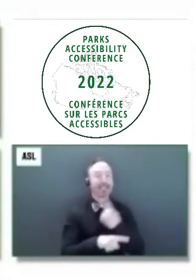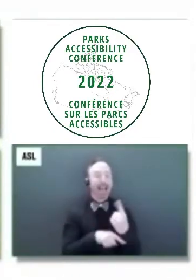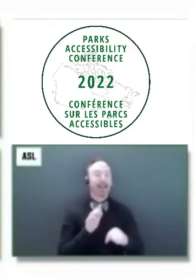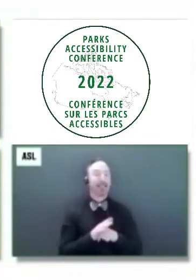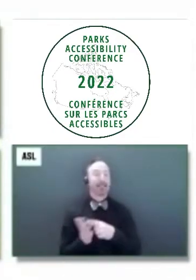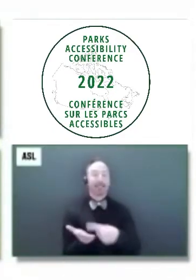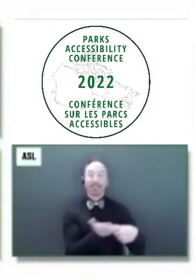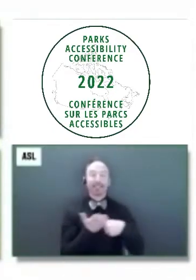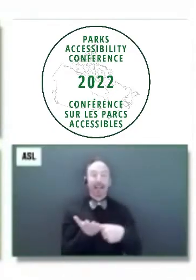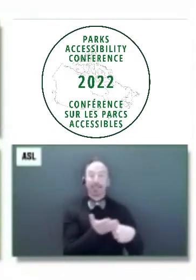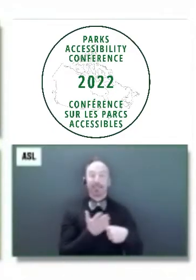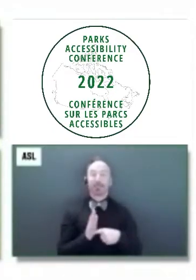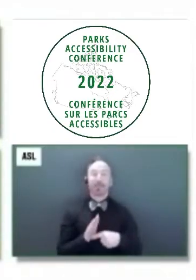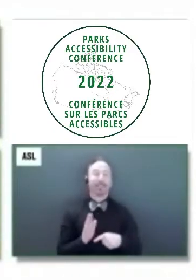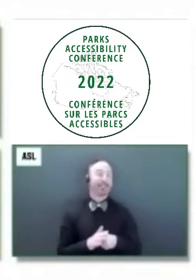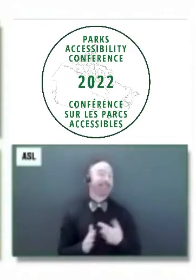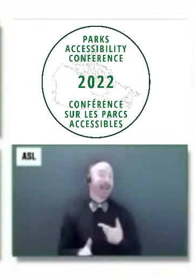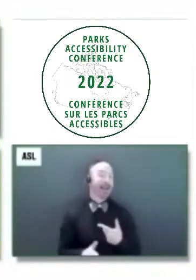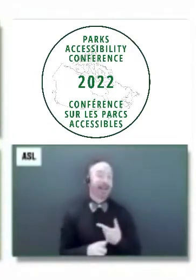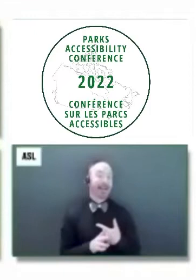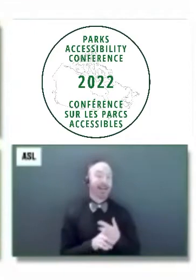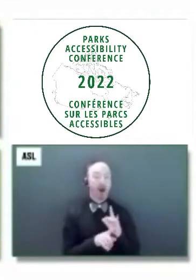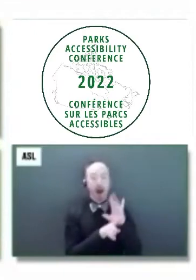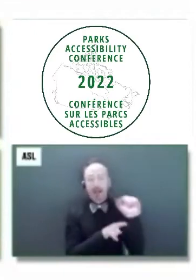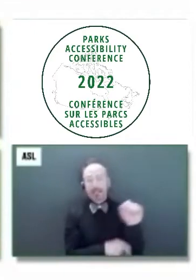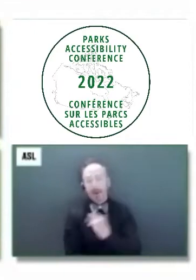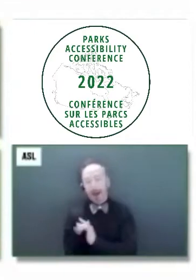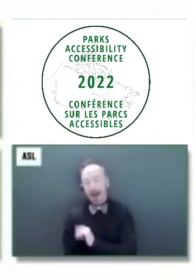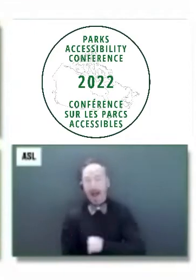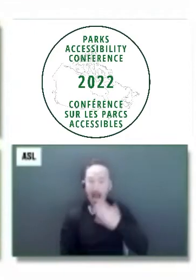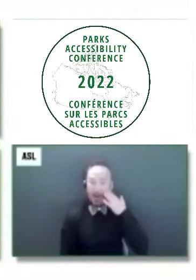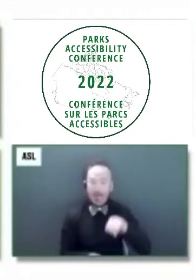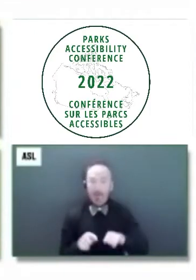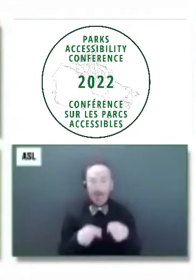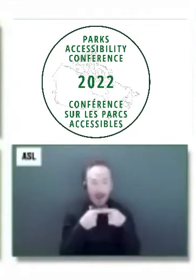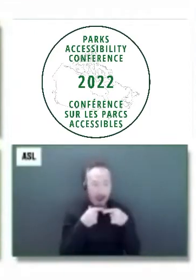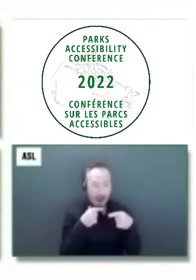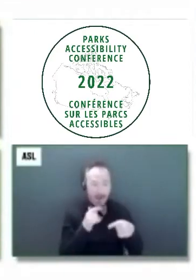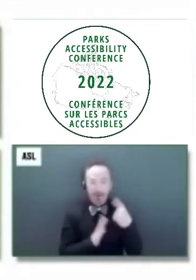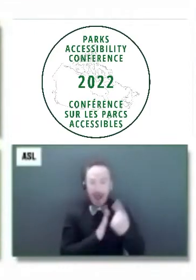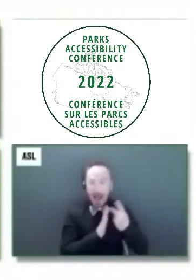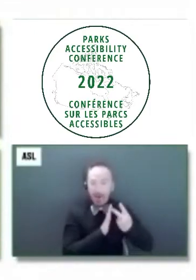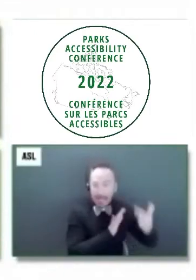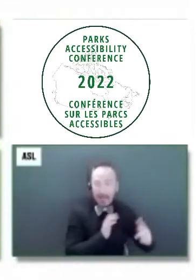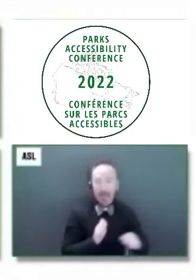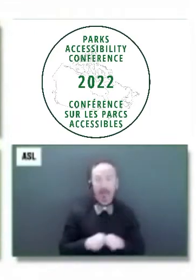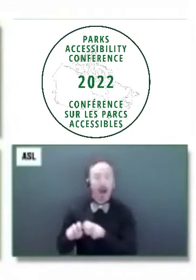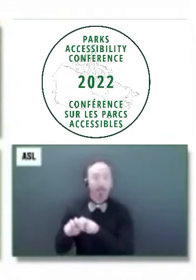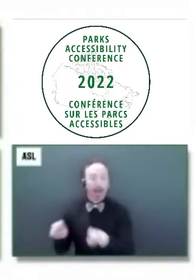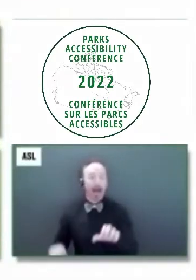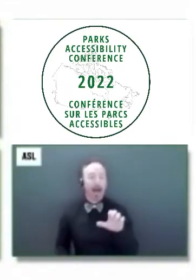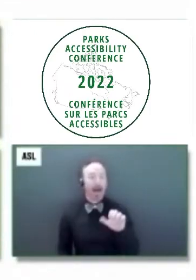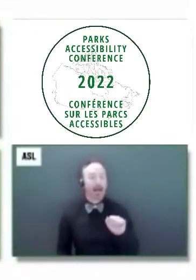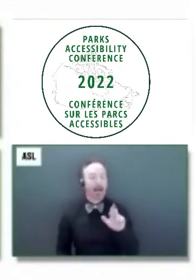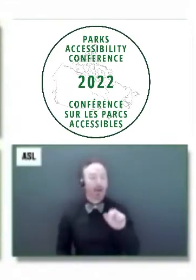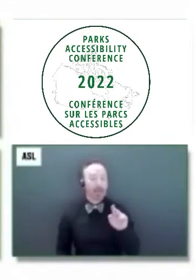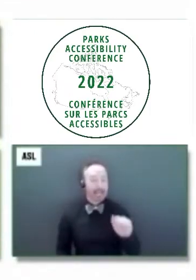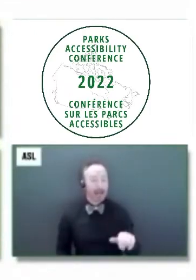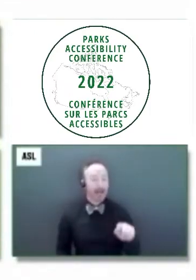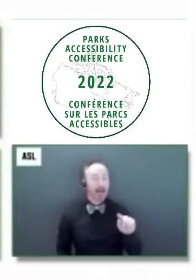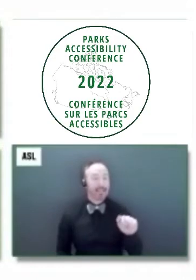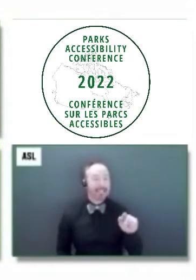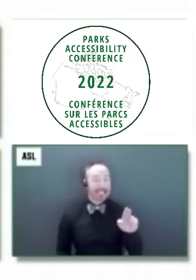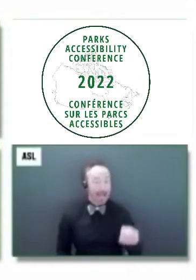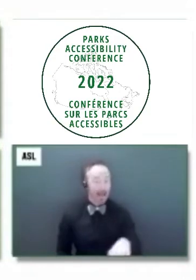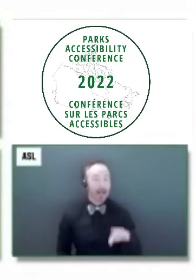know that we could go on for hours. But so I'd like to thank our panel, Karina, Tanel, Patrick, Jamie,